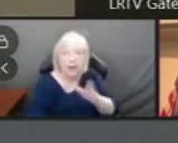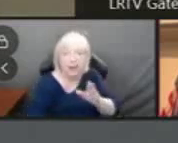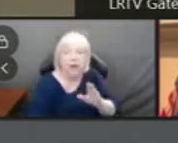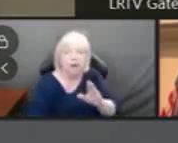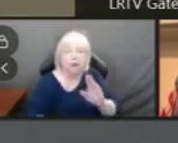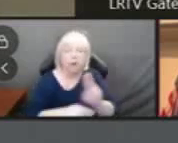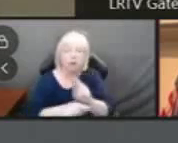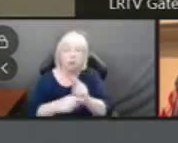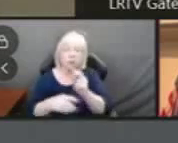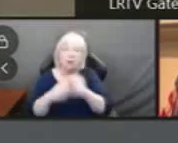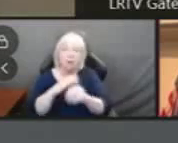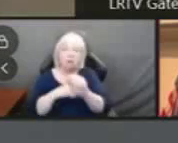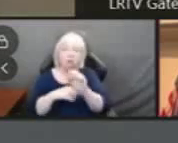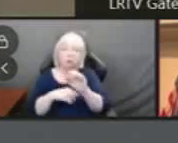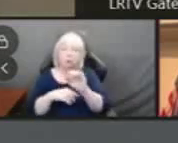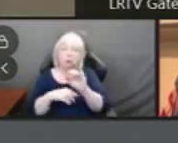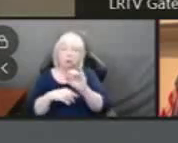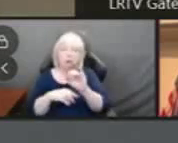exists?